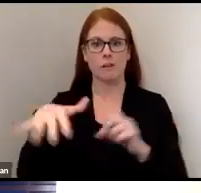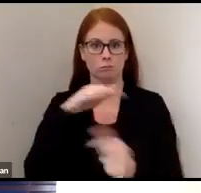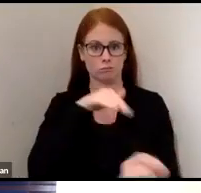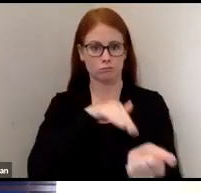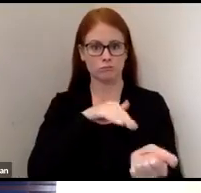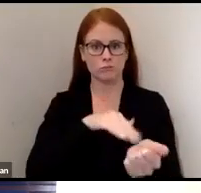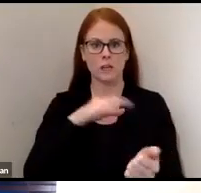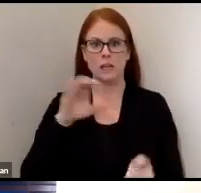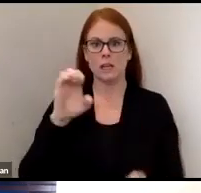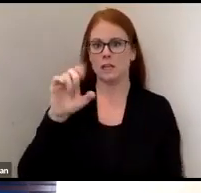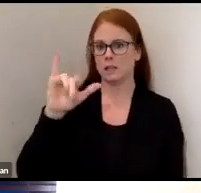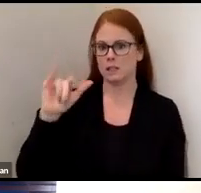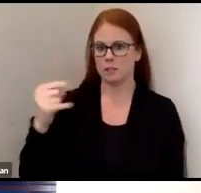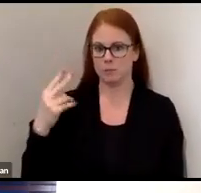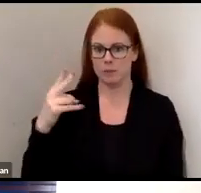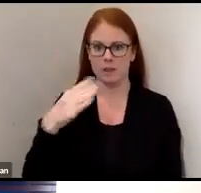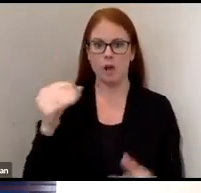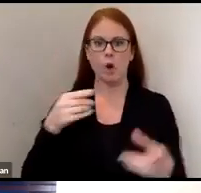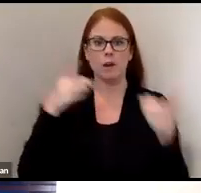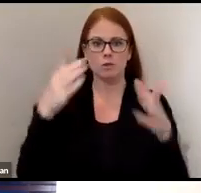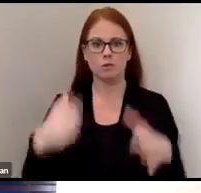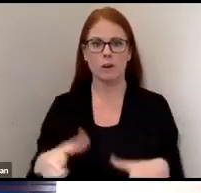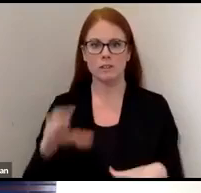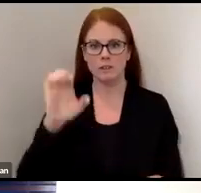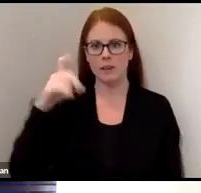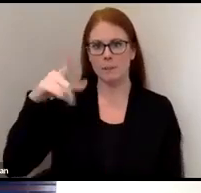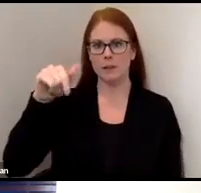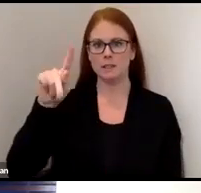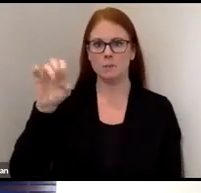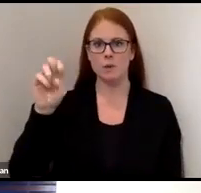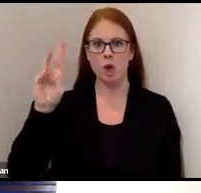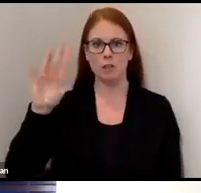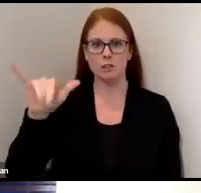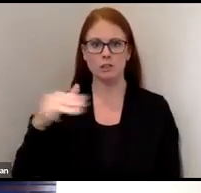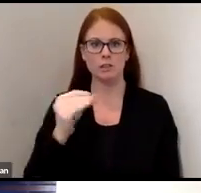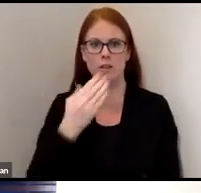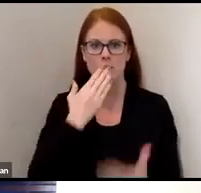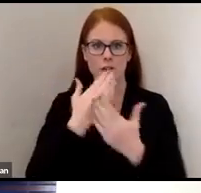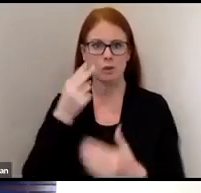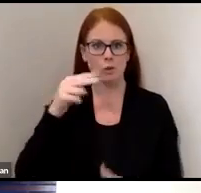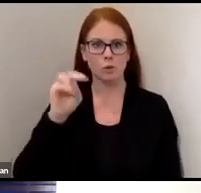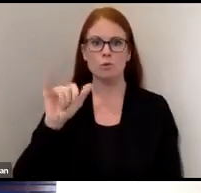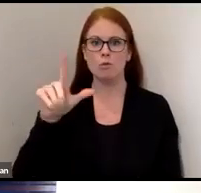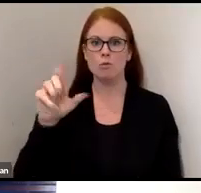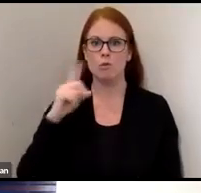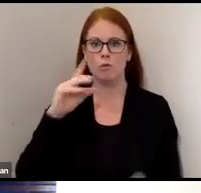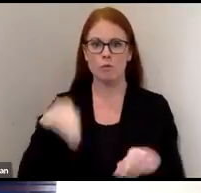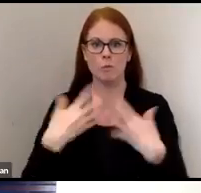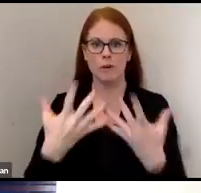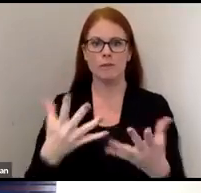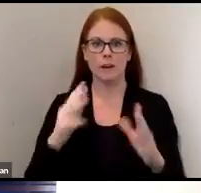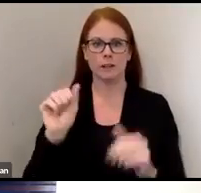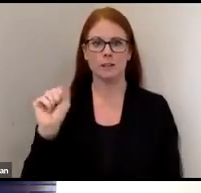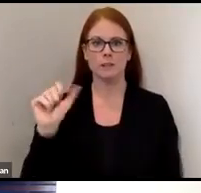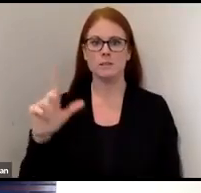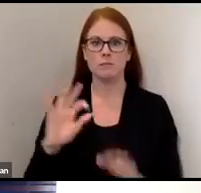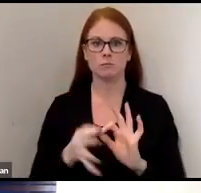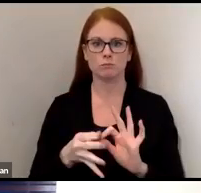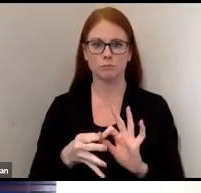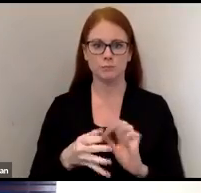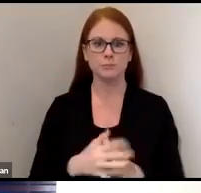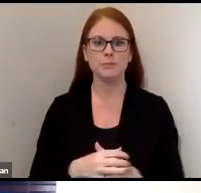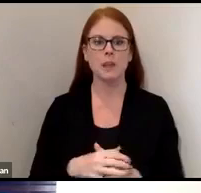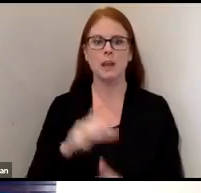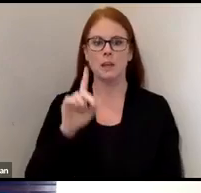Holshue with us. She is our Director of Epidemiology. And thank you, Nicole, for providing ASL interpreting.